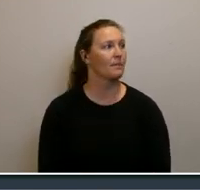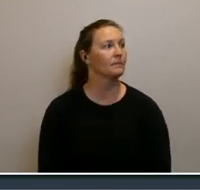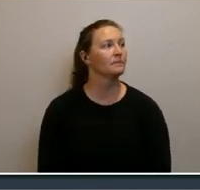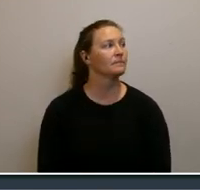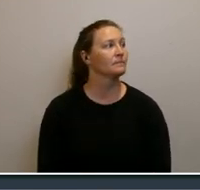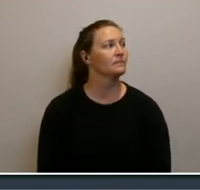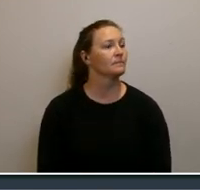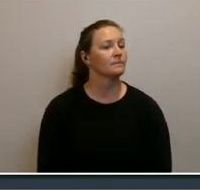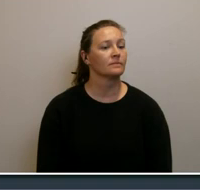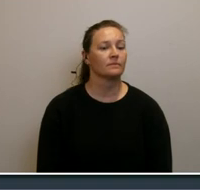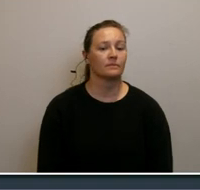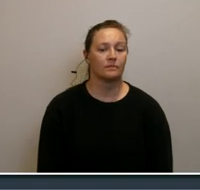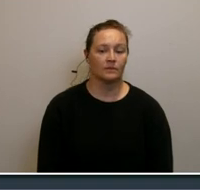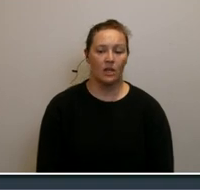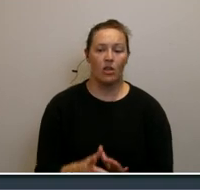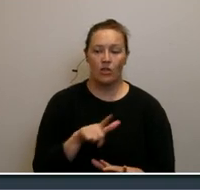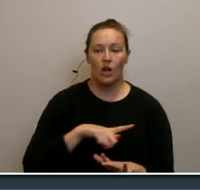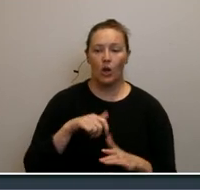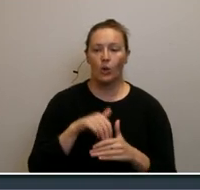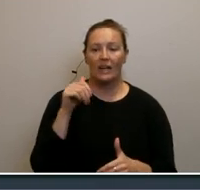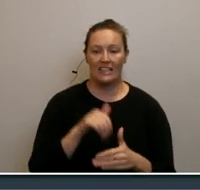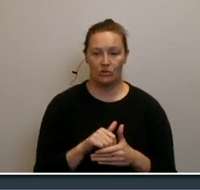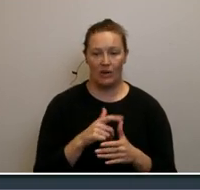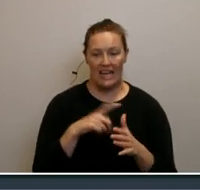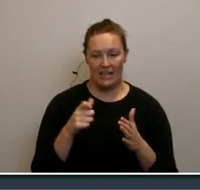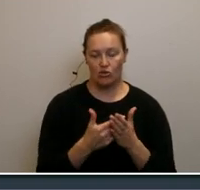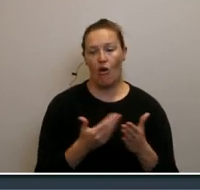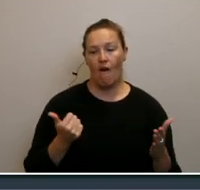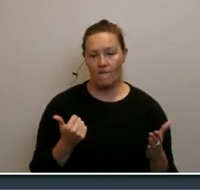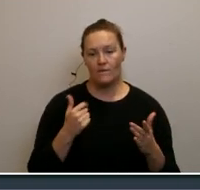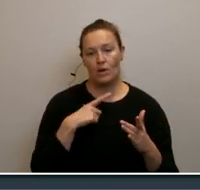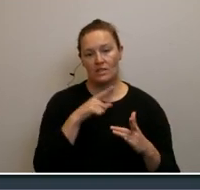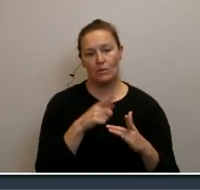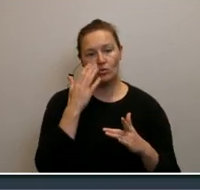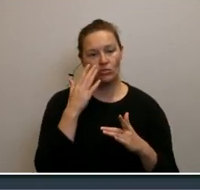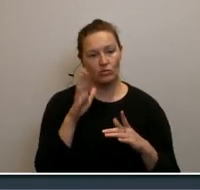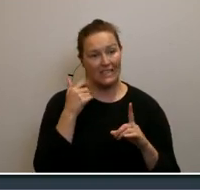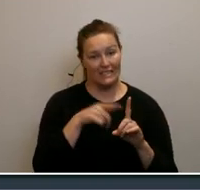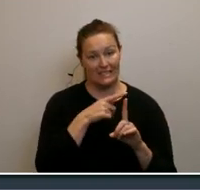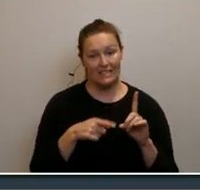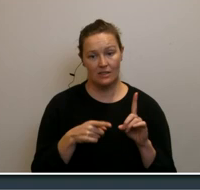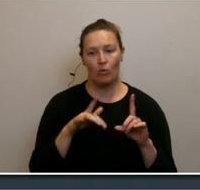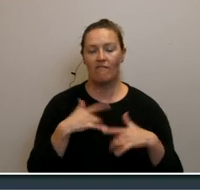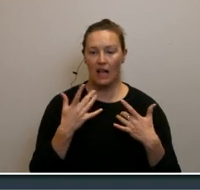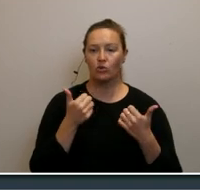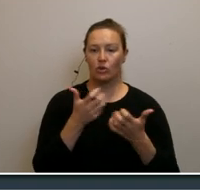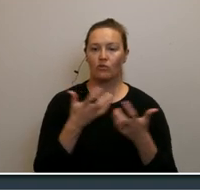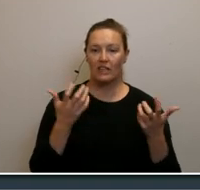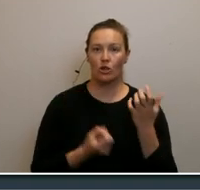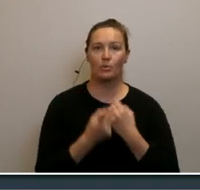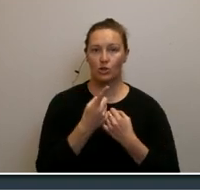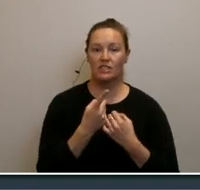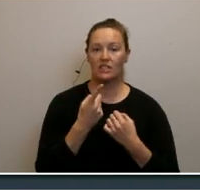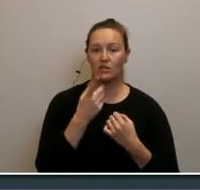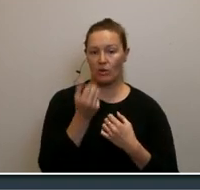Through the repeal of the provisions in the Local Electoral Act that related to racist legislation, we believe that a fresh opportunity existed to make decisions on